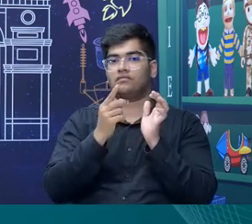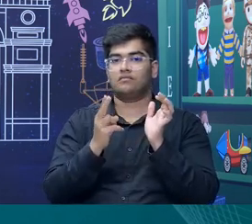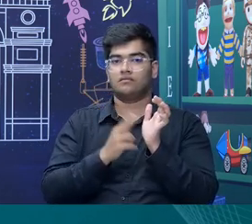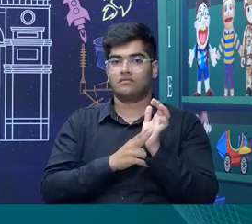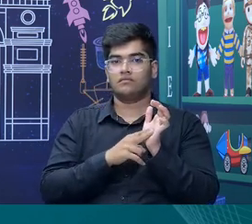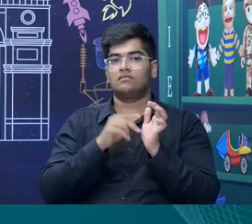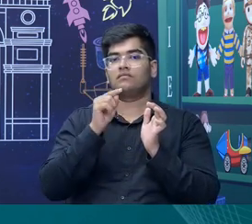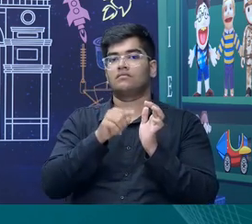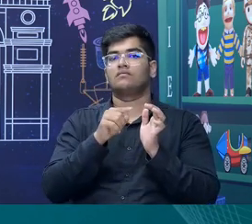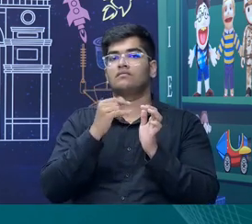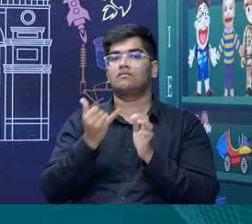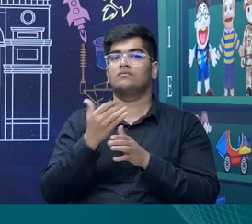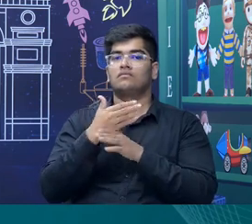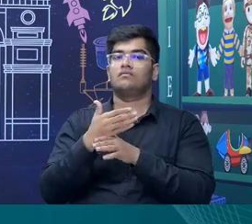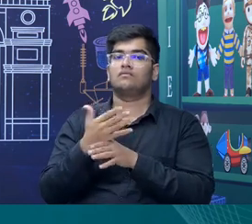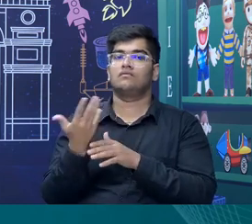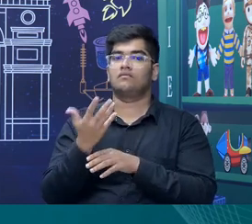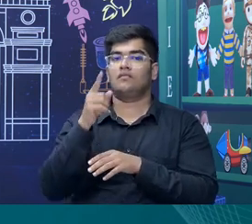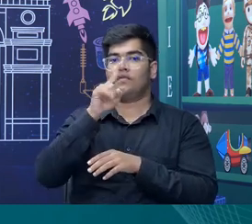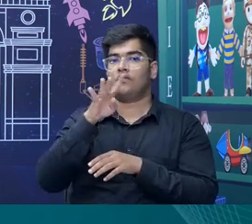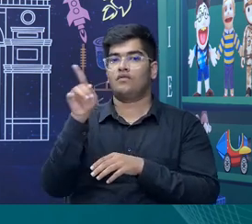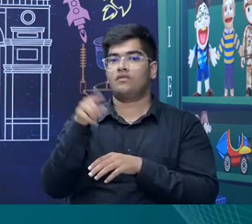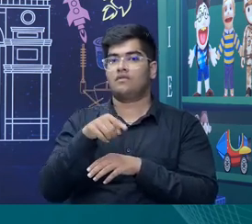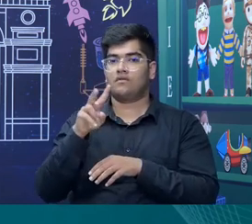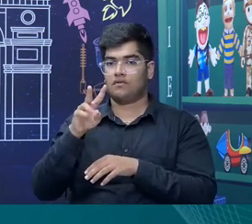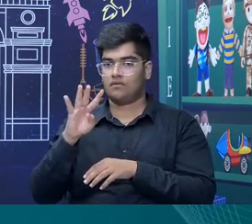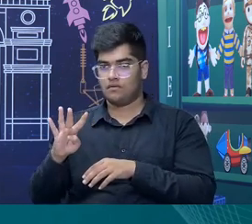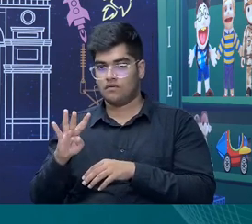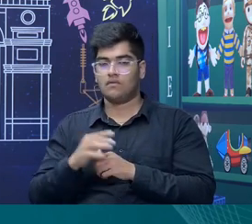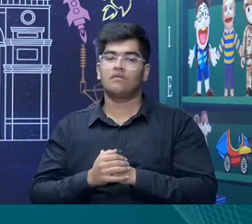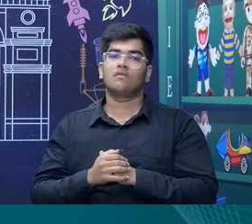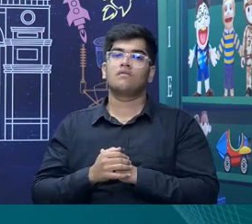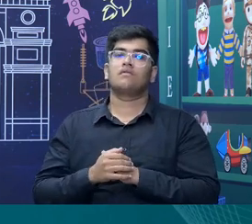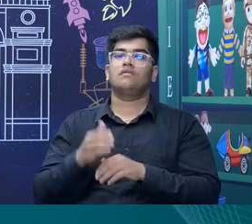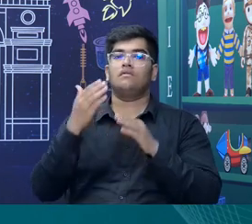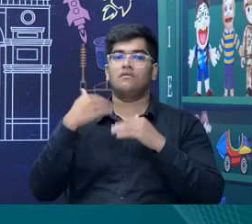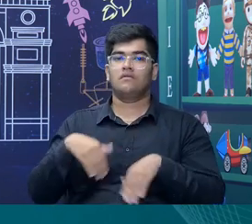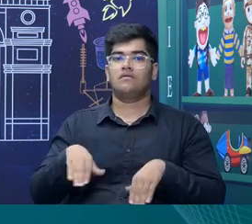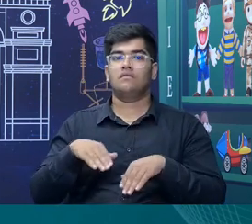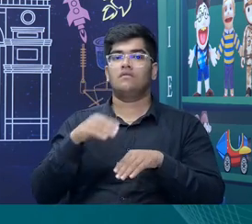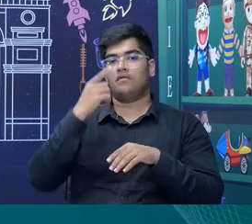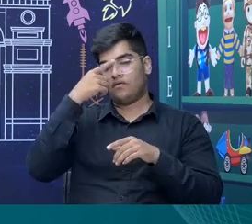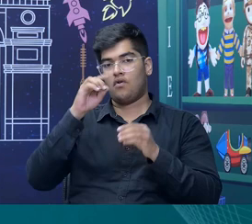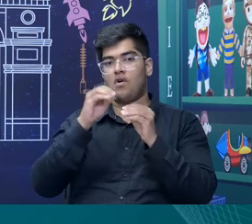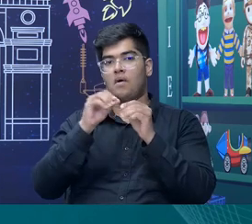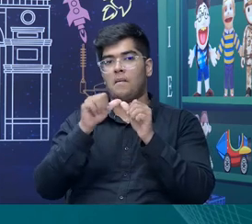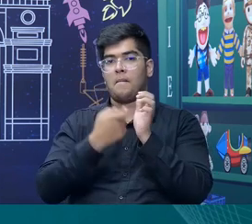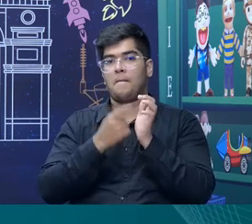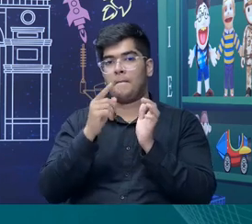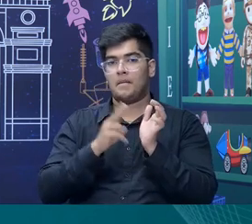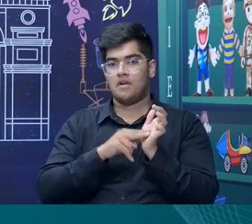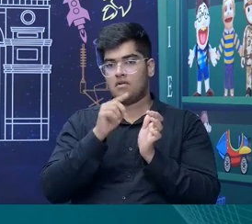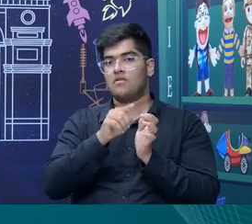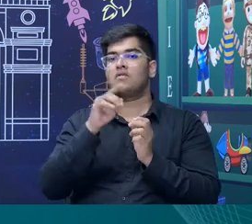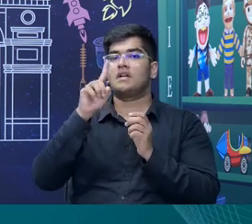it will be 14 by 24 and for Varun it